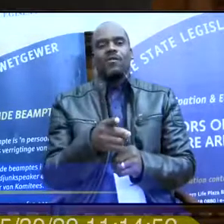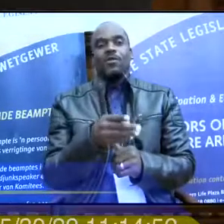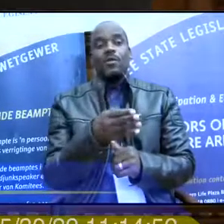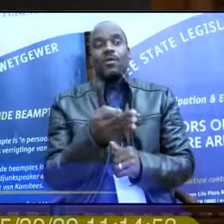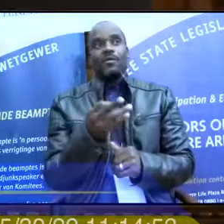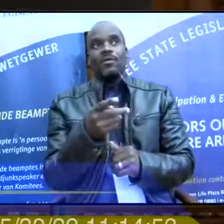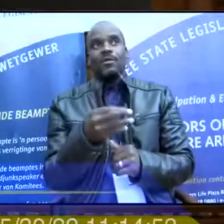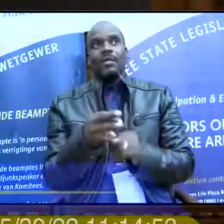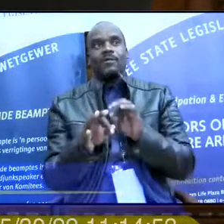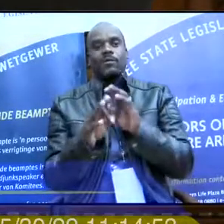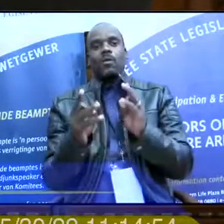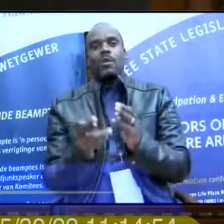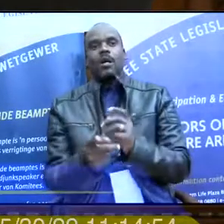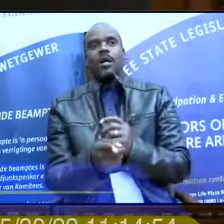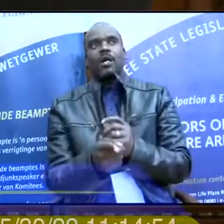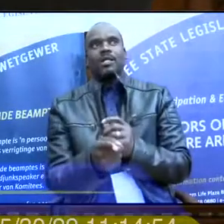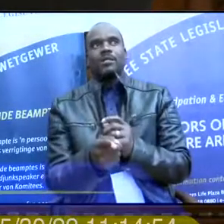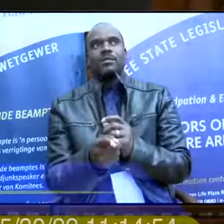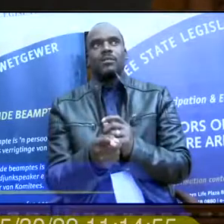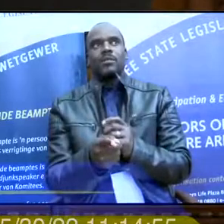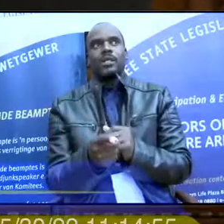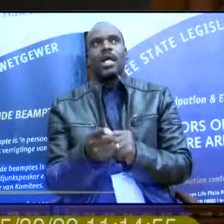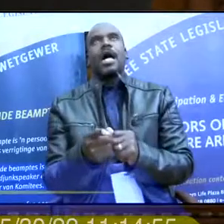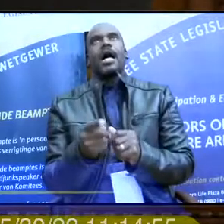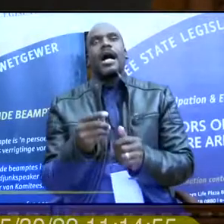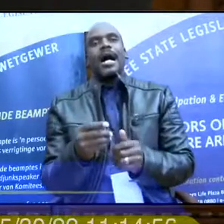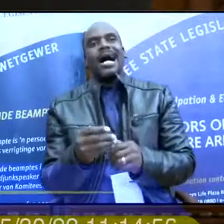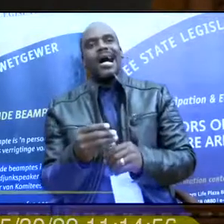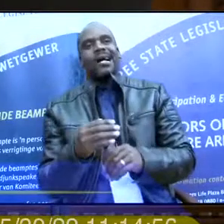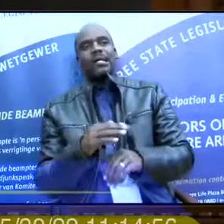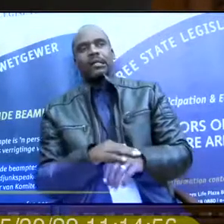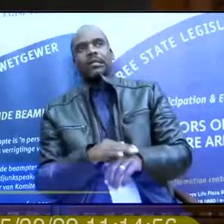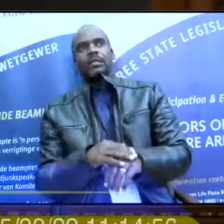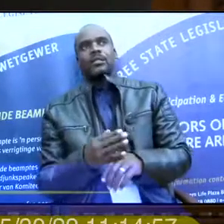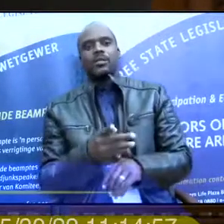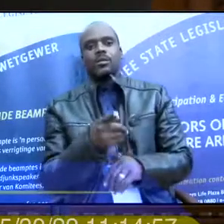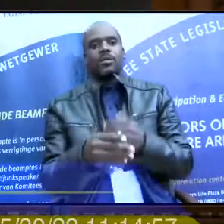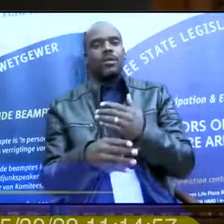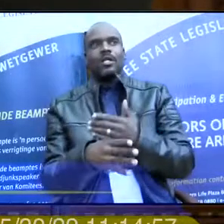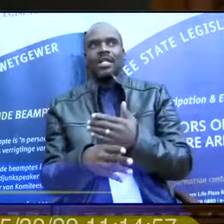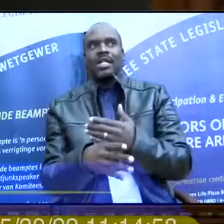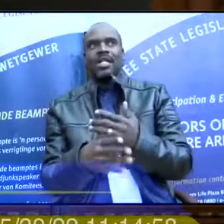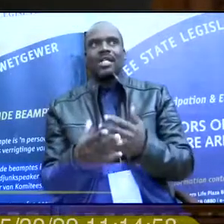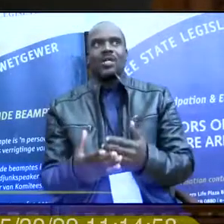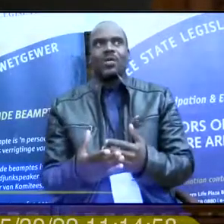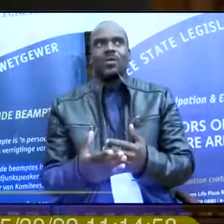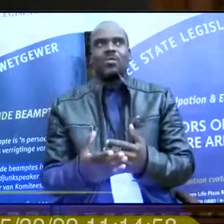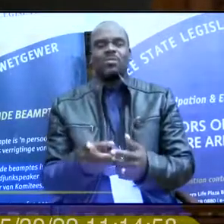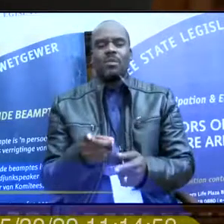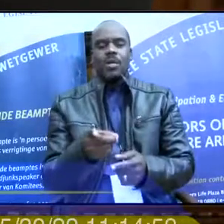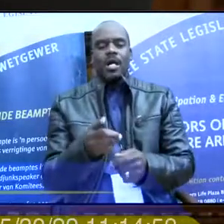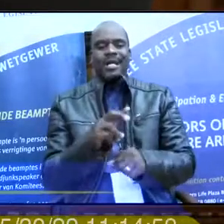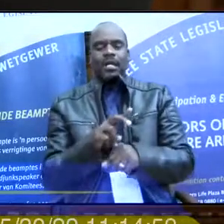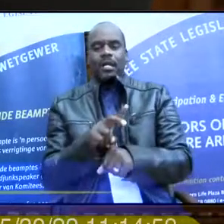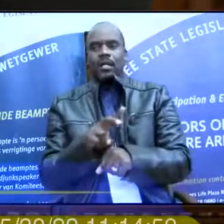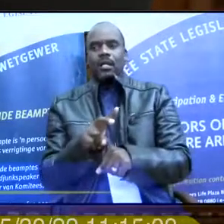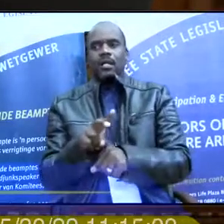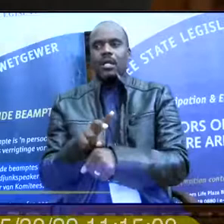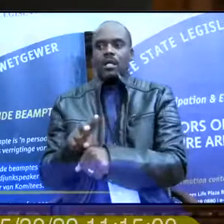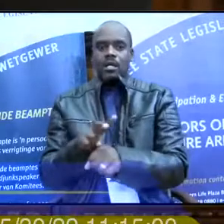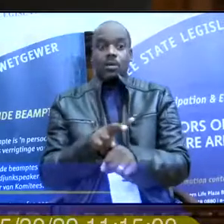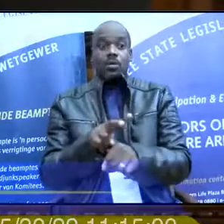variance and we do project the economy as a province to grow on an average annual growth rate of